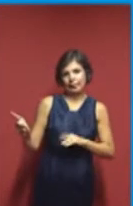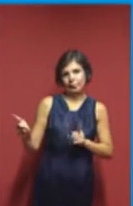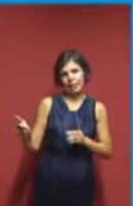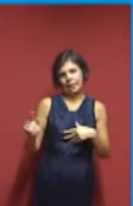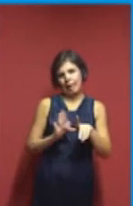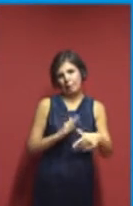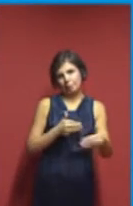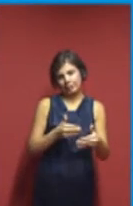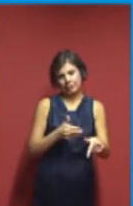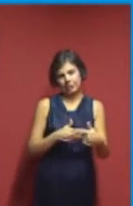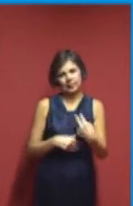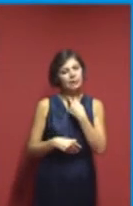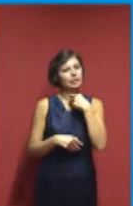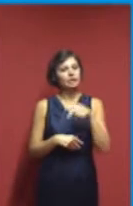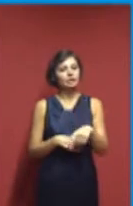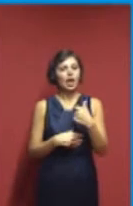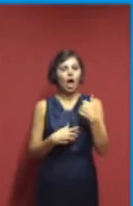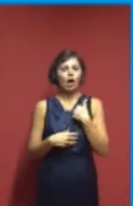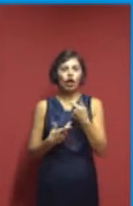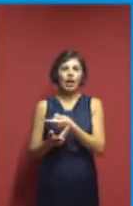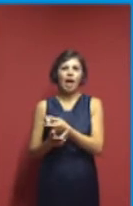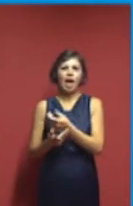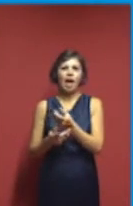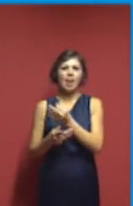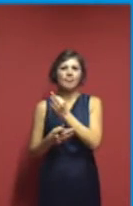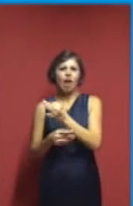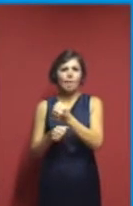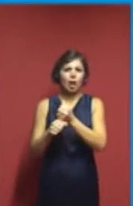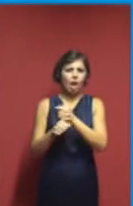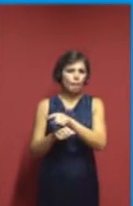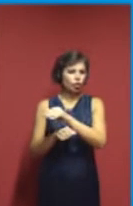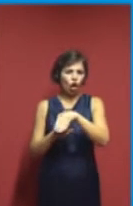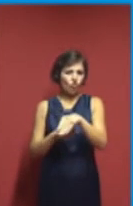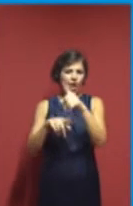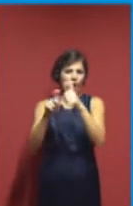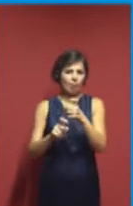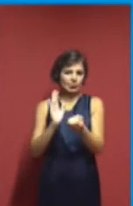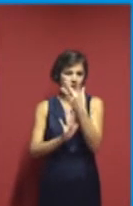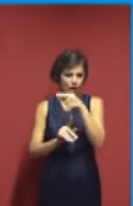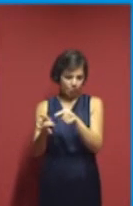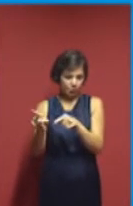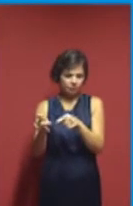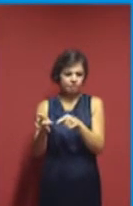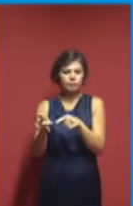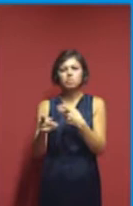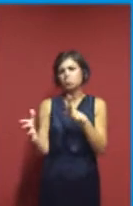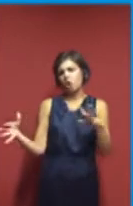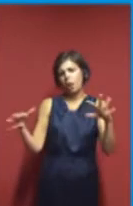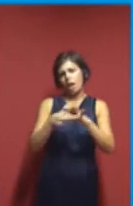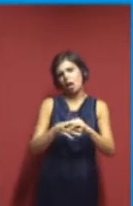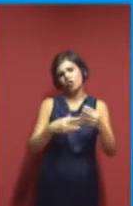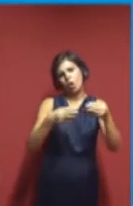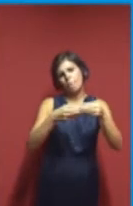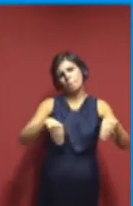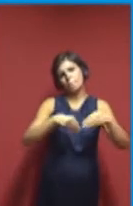of related to the Maker Faire and Maker Spaces thing. They're kind of related to what we know as